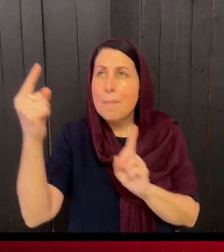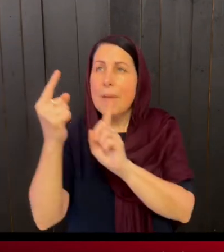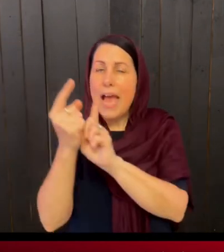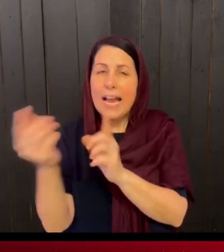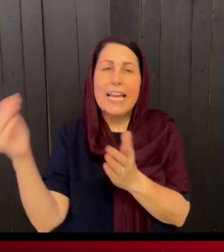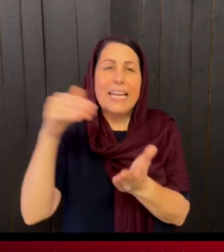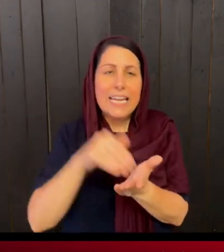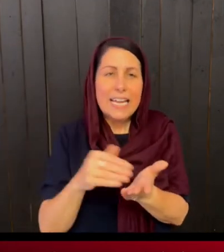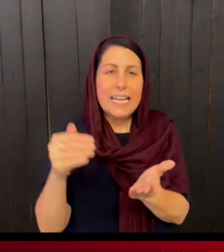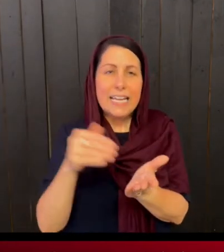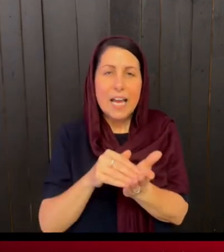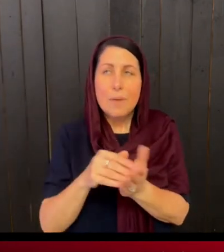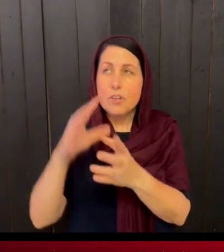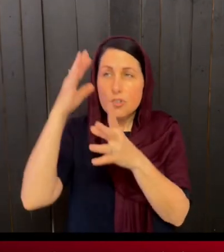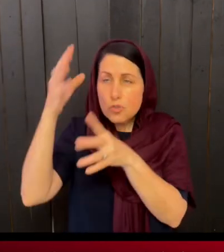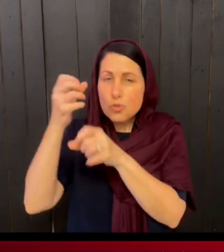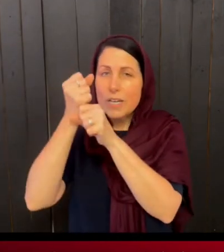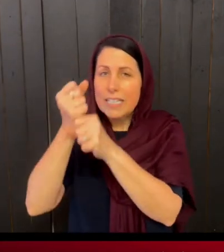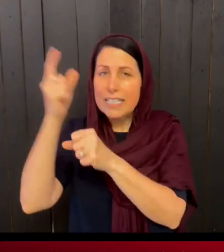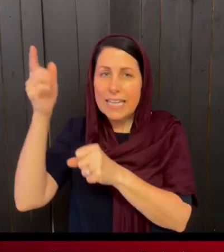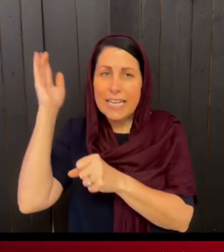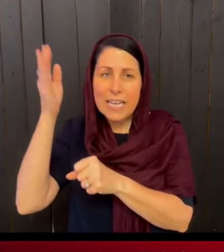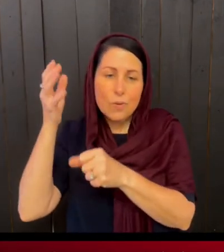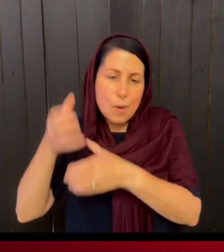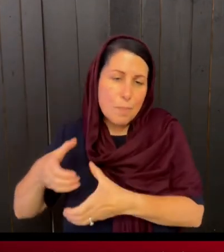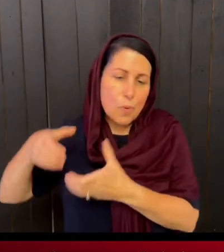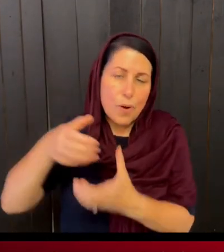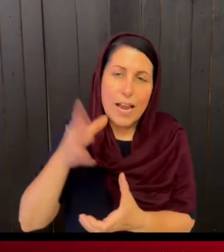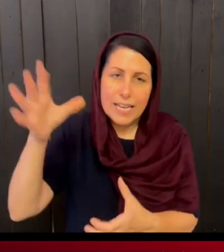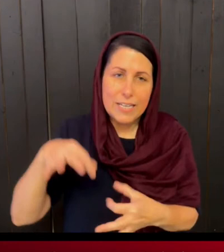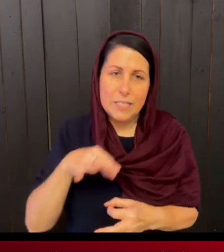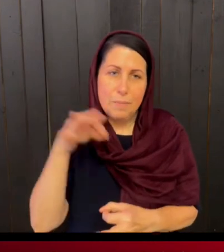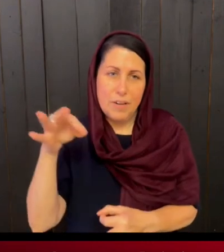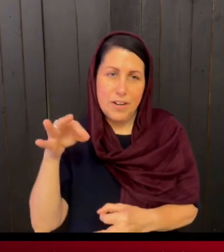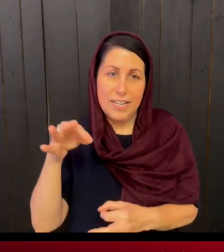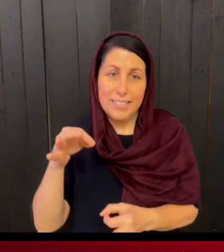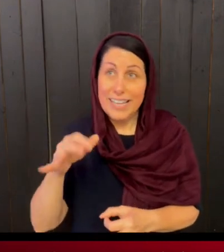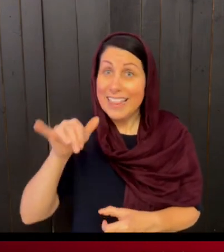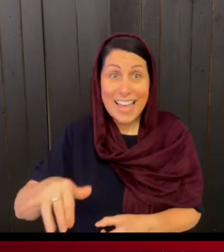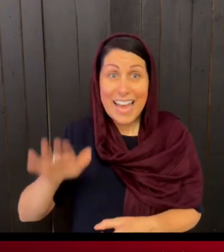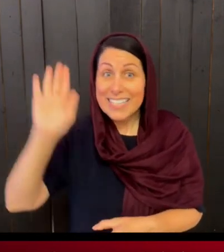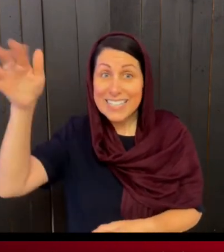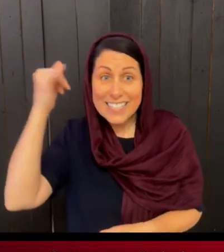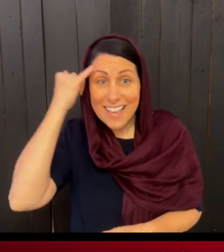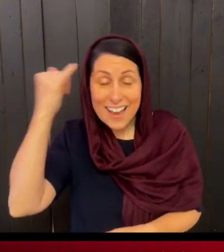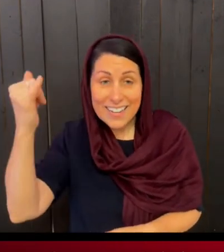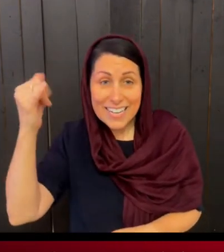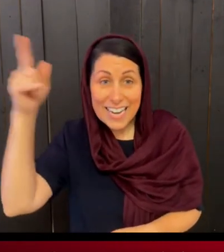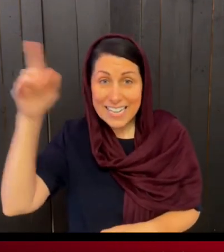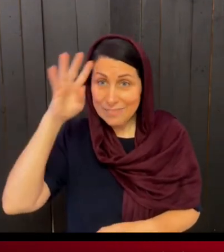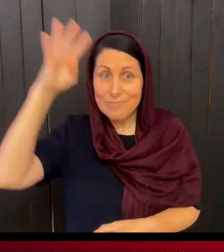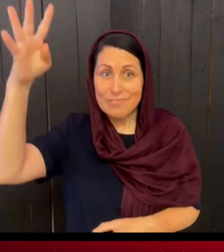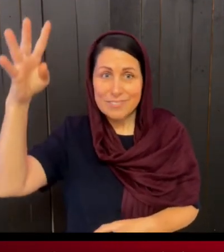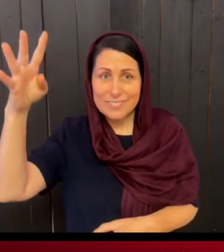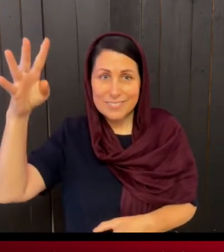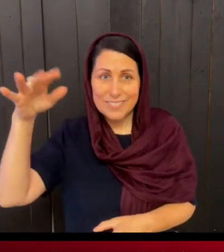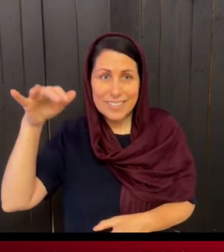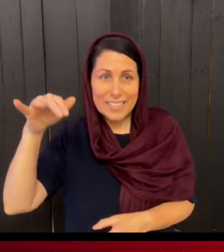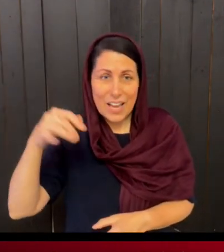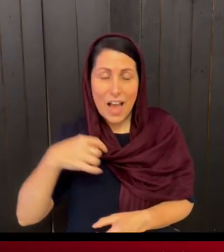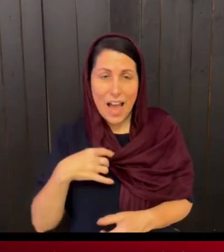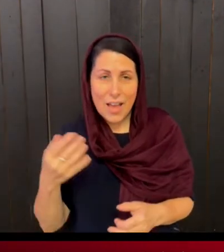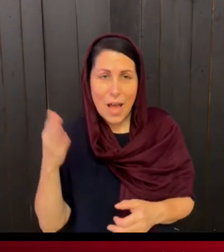into us, because that's what he wants to do. That's his idea. He came up with that idea. So that's it. So I'm going to close in